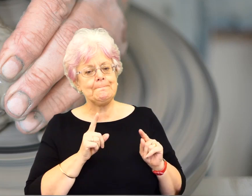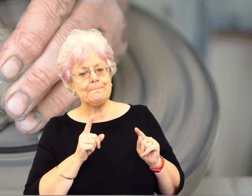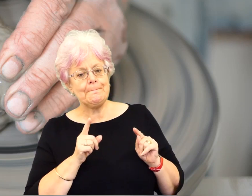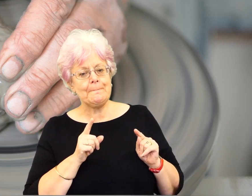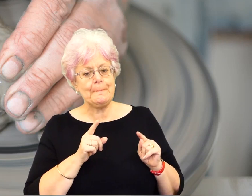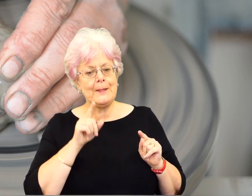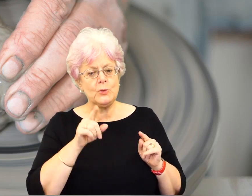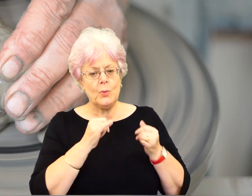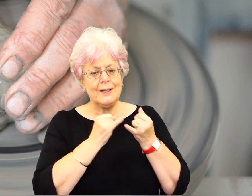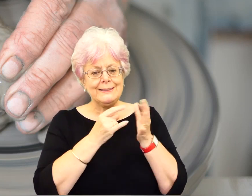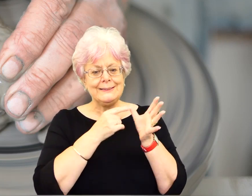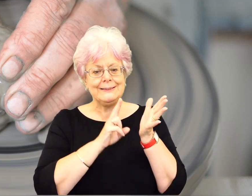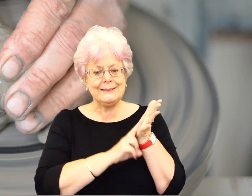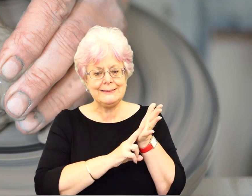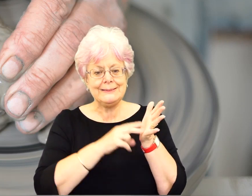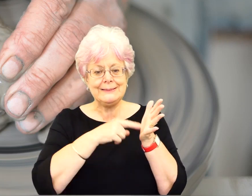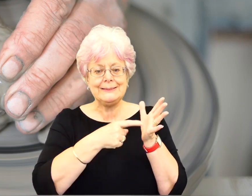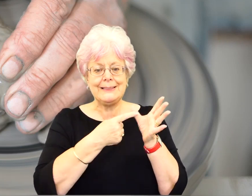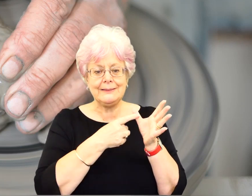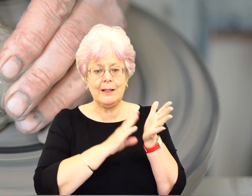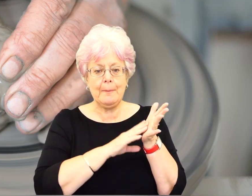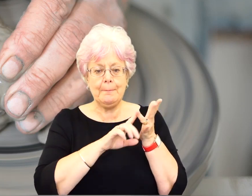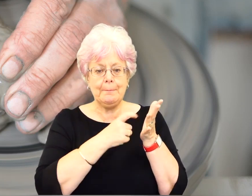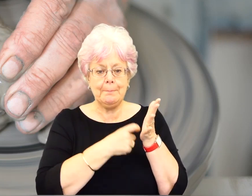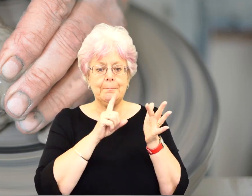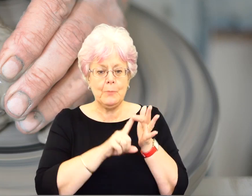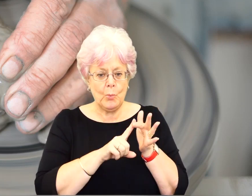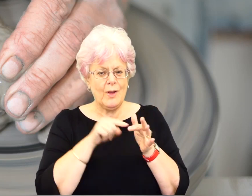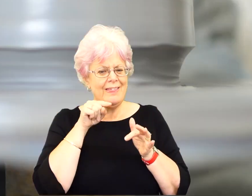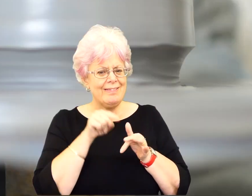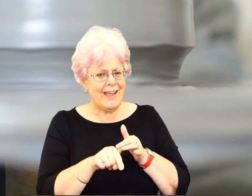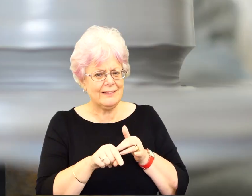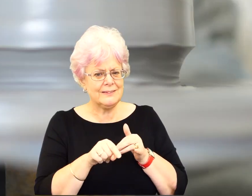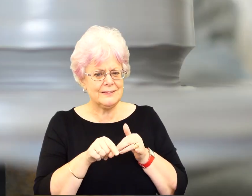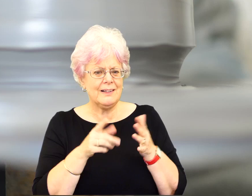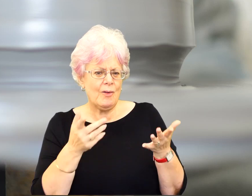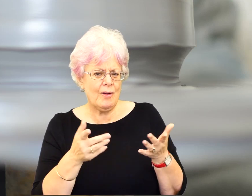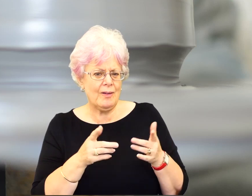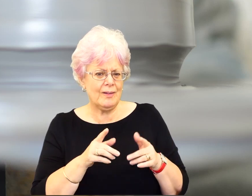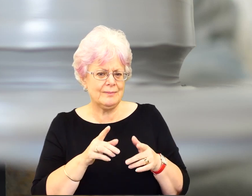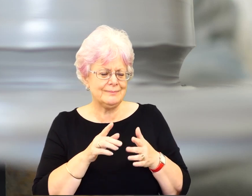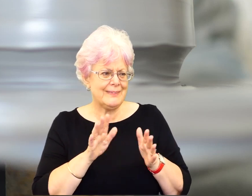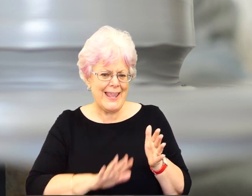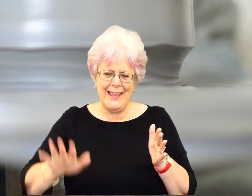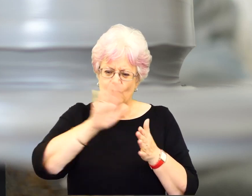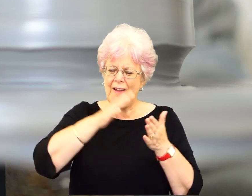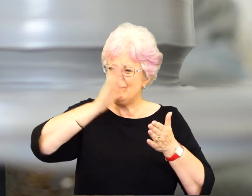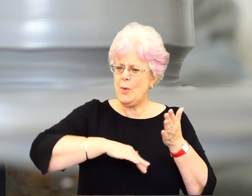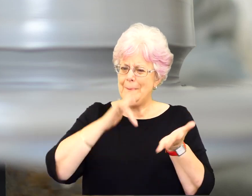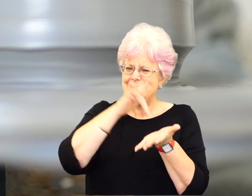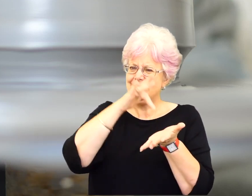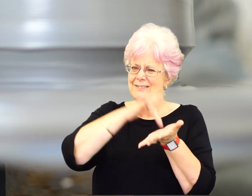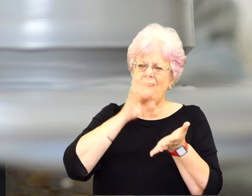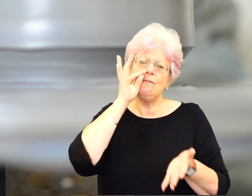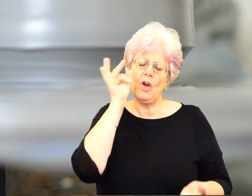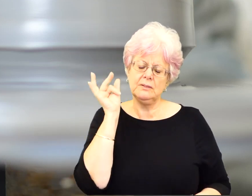from Saint-Amand, and it's called Terre de Saint-Amand, the clay from Saint-Amand, which is this region in the centre of